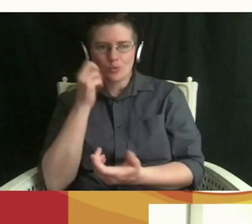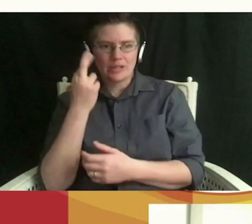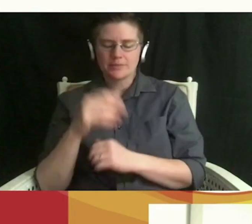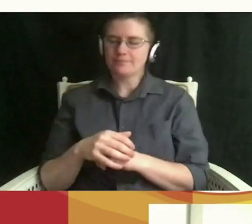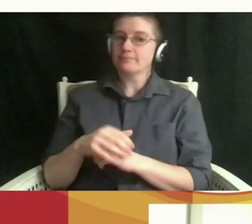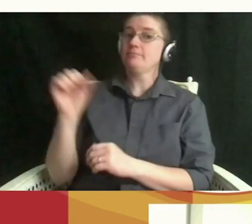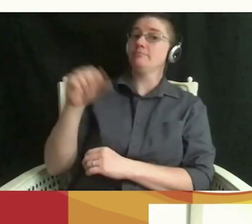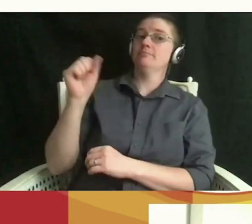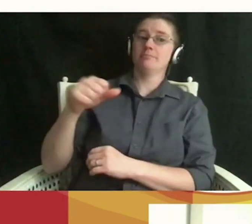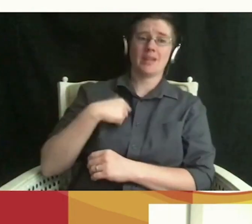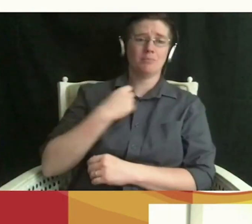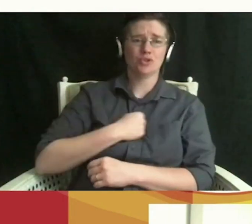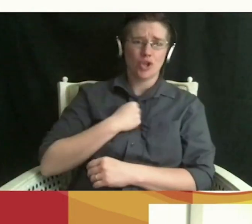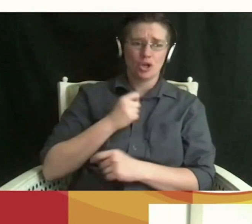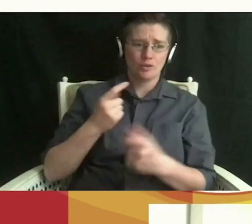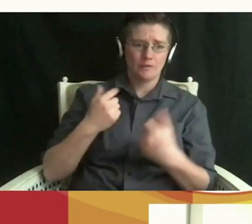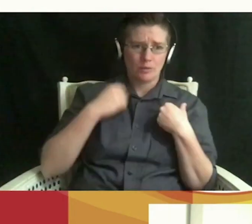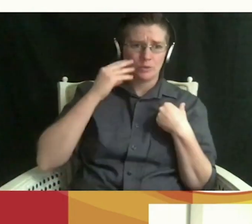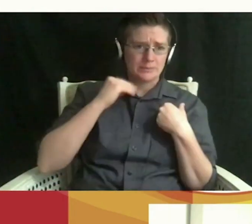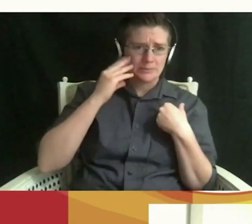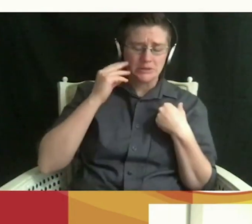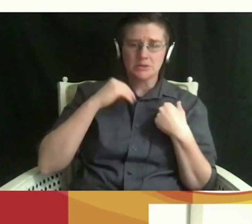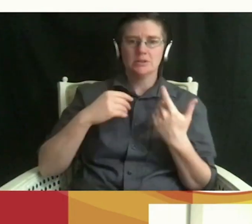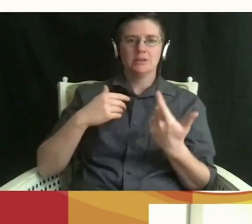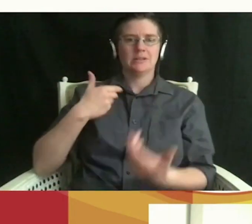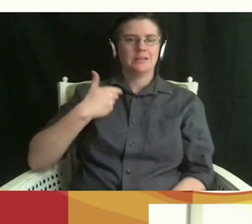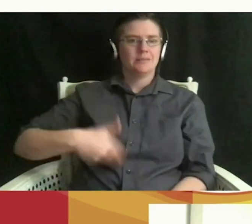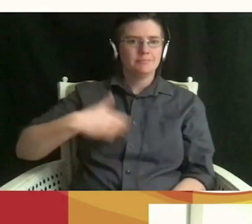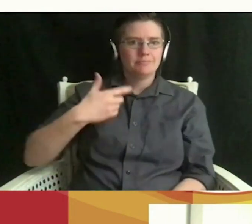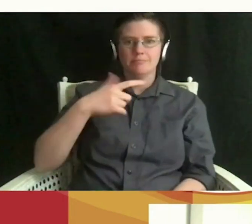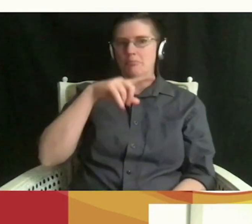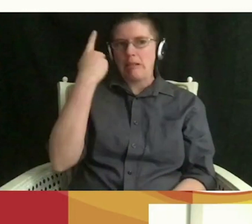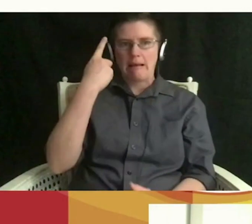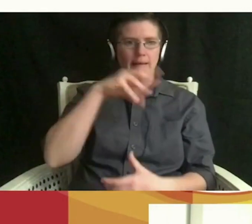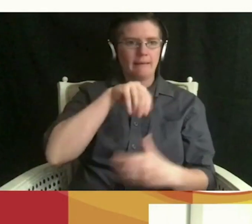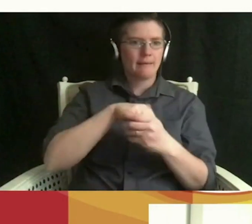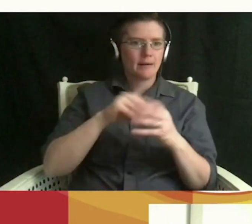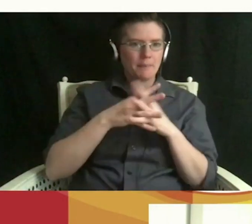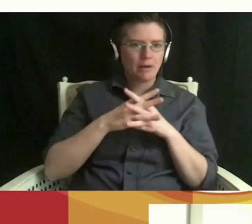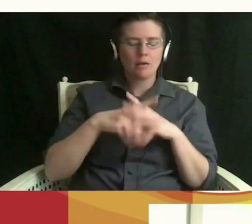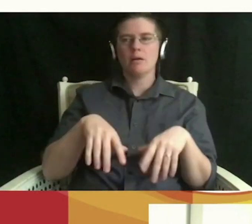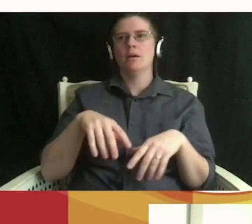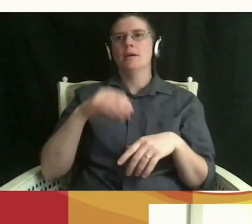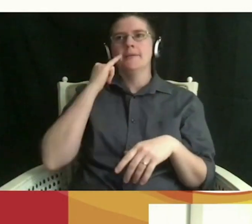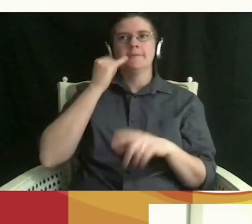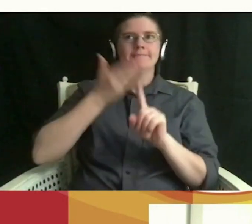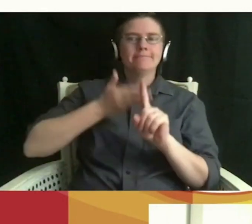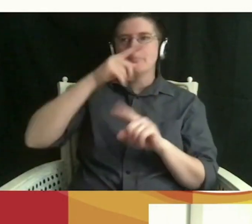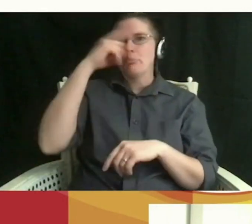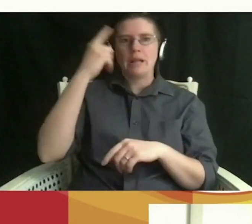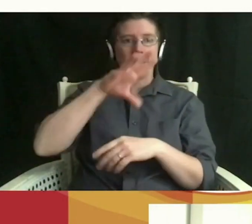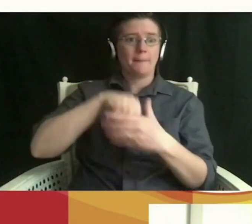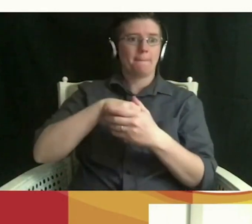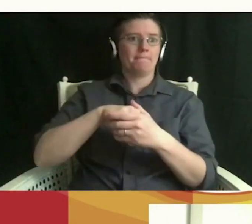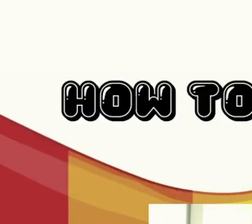you know, I think that, you know, being a person that is Black in America and Black in the world means that you're going to have experiences that are based